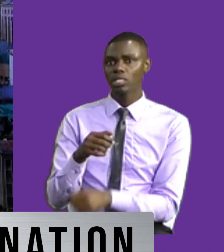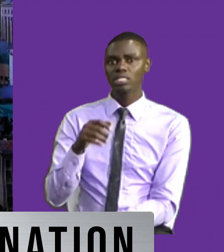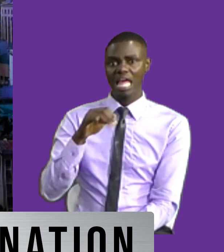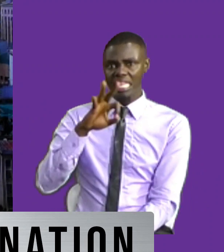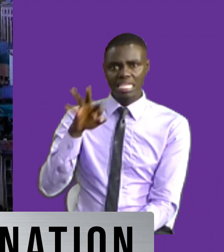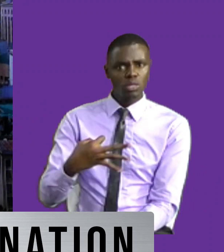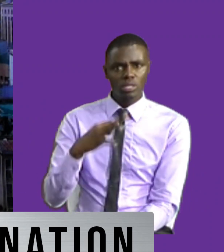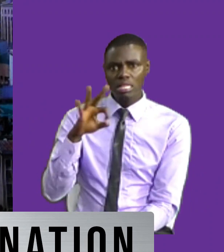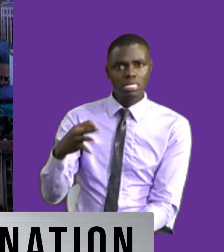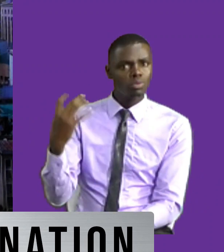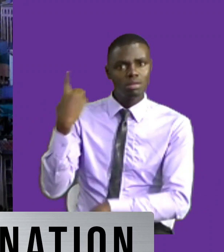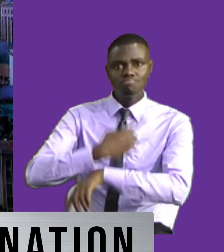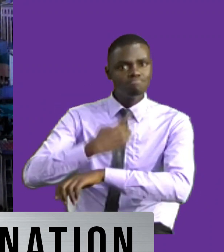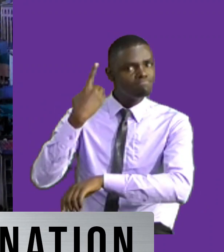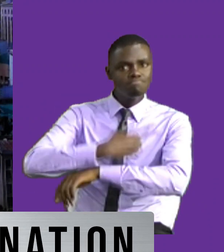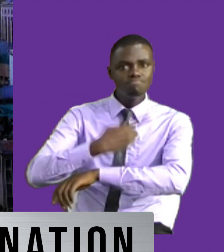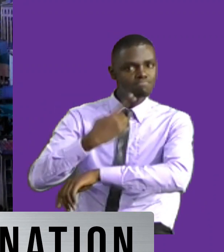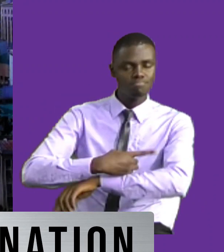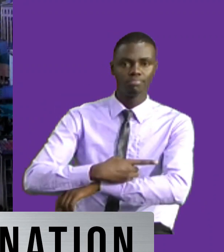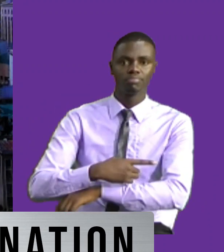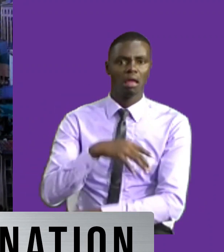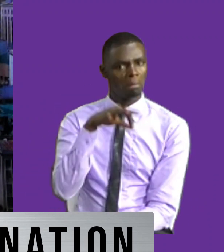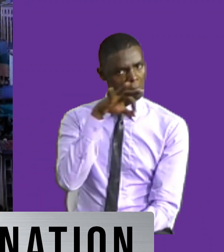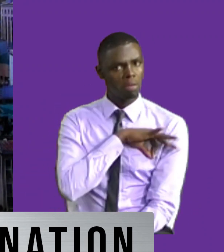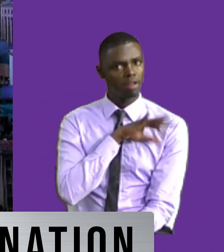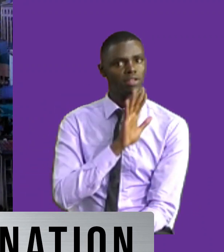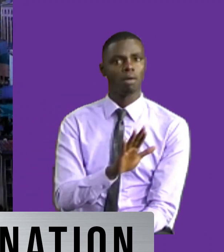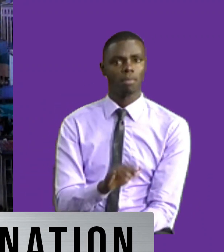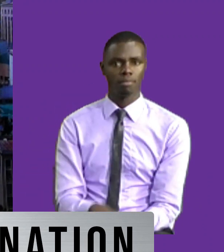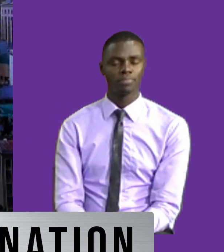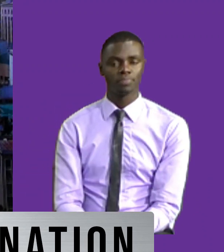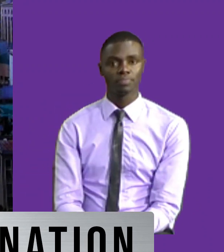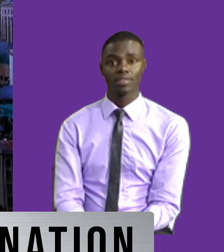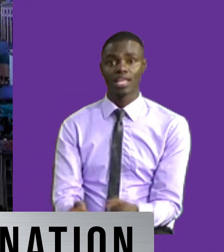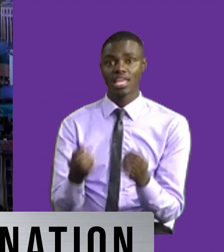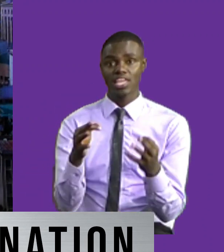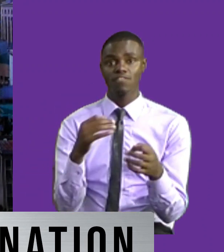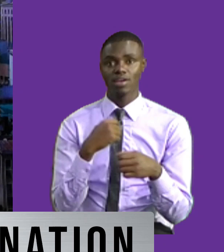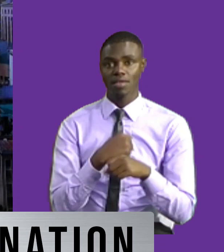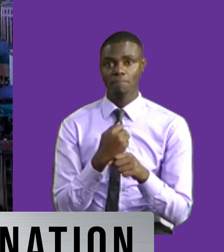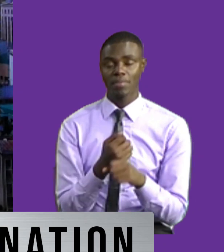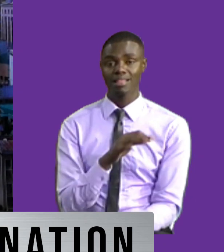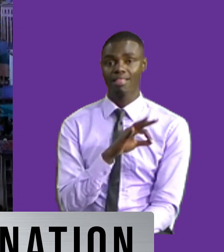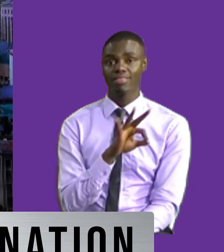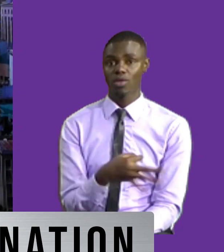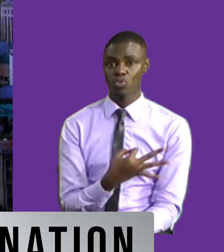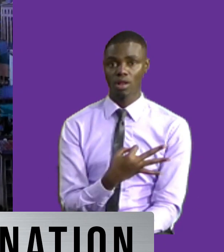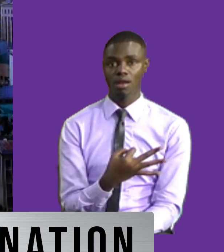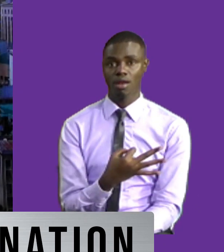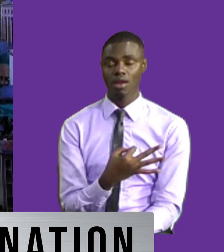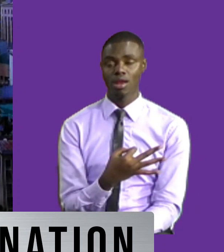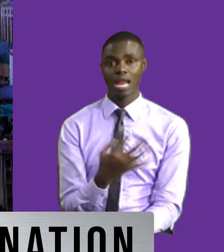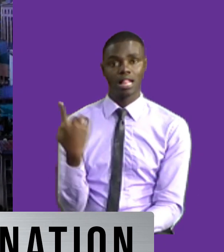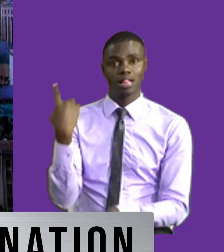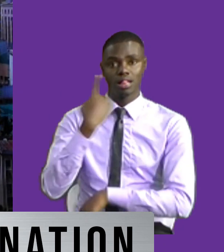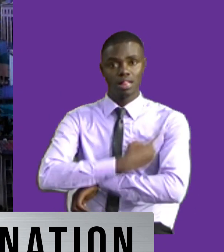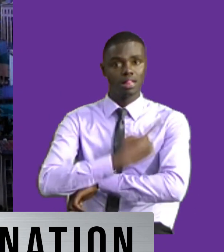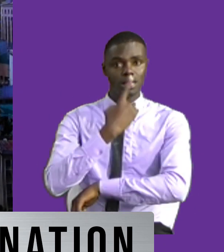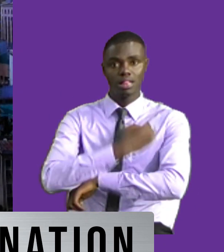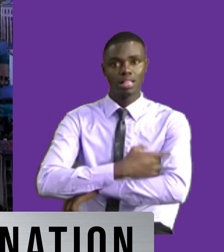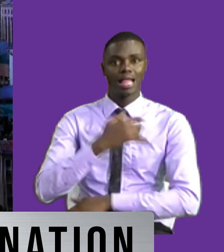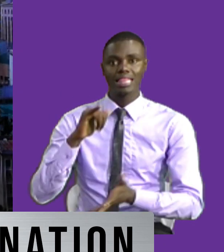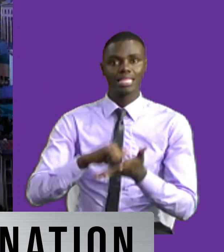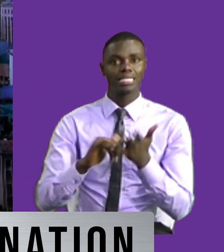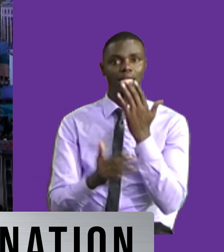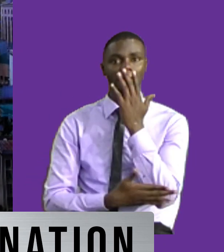3,000 daily, not less. That's a very bad day for him. If he makes 3,000 bob daily, and that is a bad